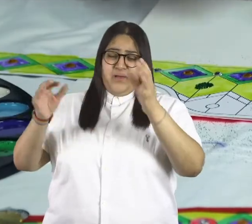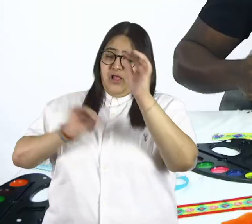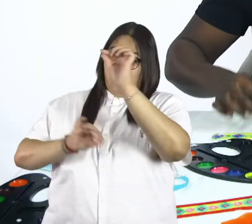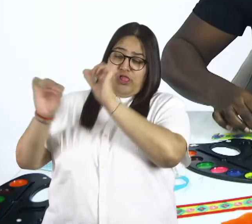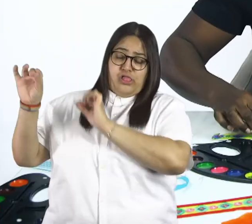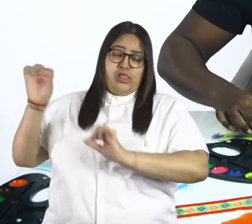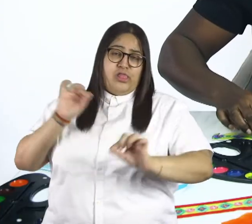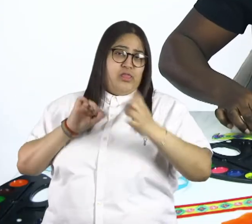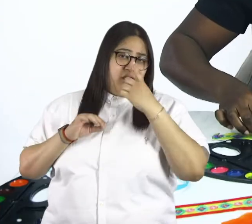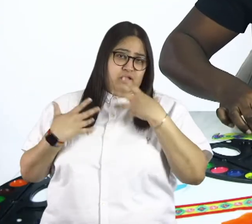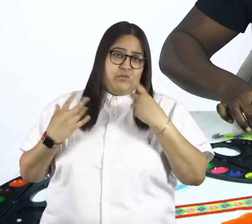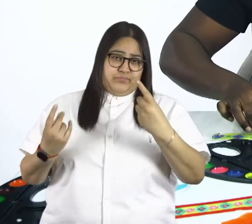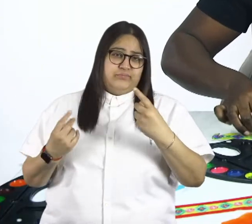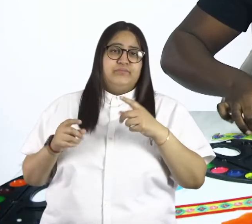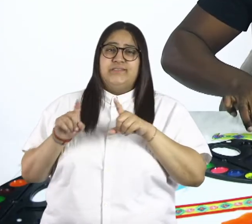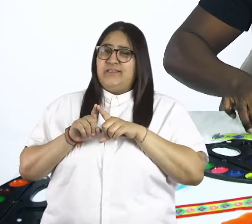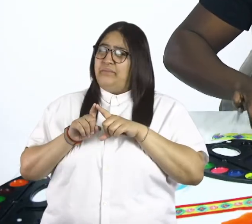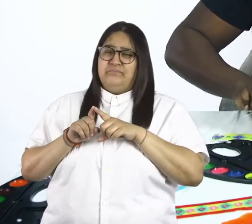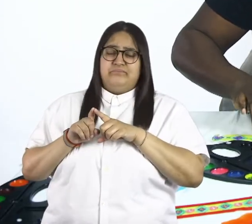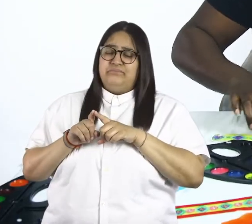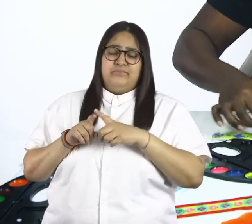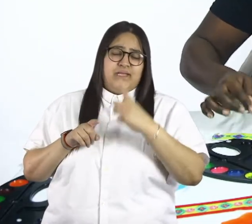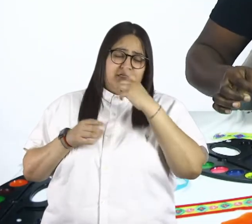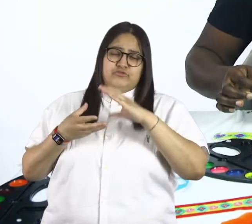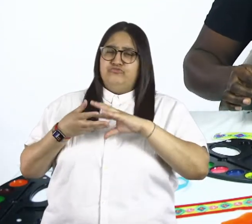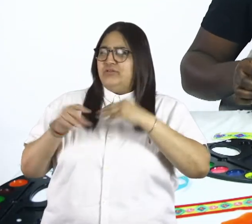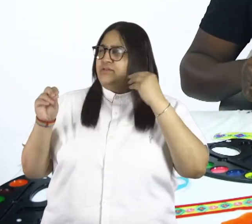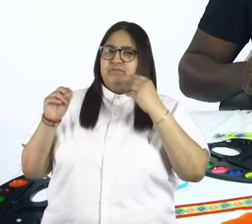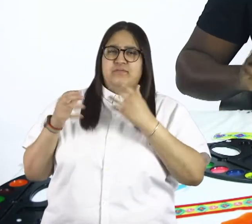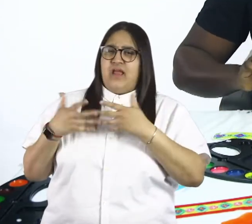And feel free again to be as creative as you want.